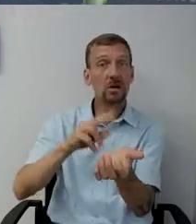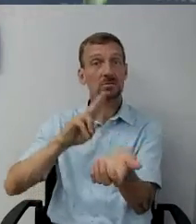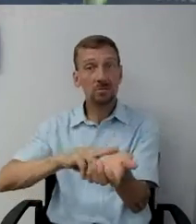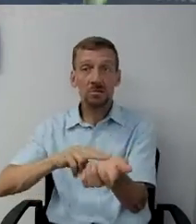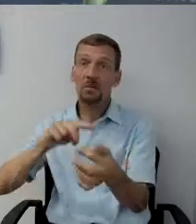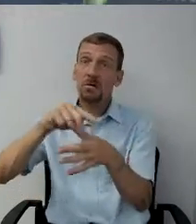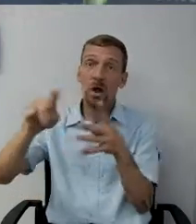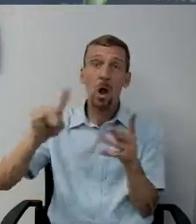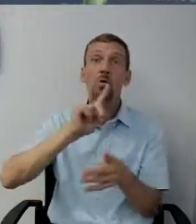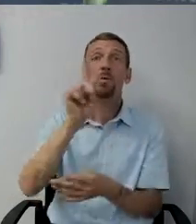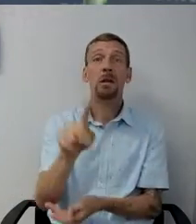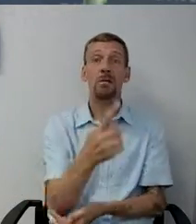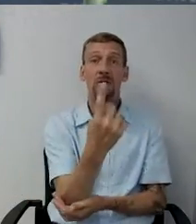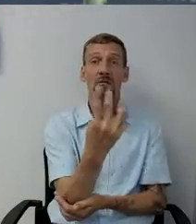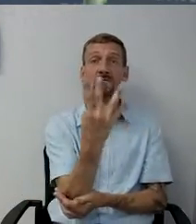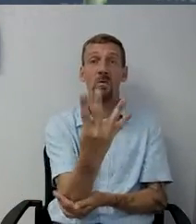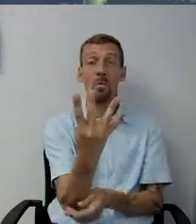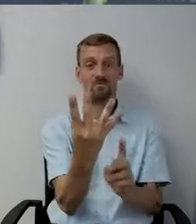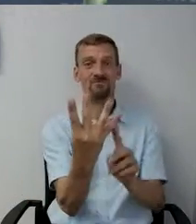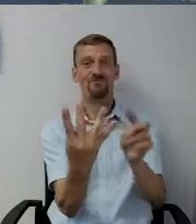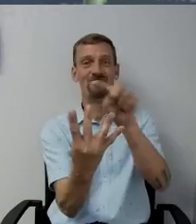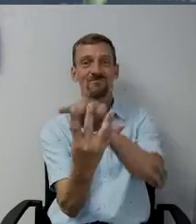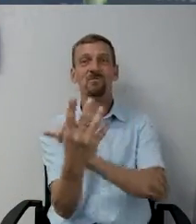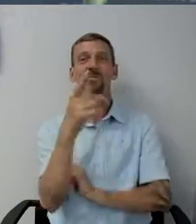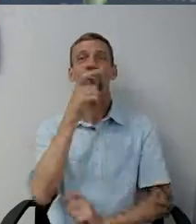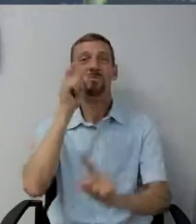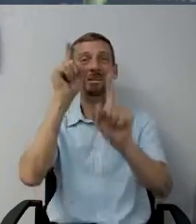had 4 of them that have tested positive for the